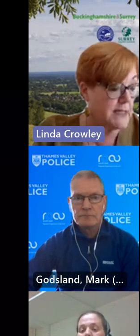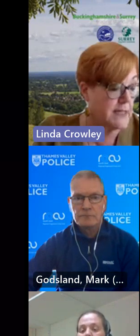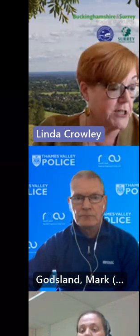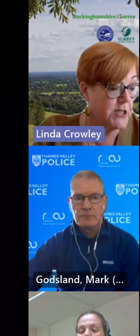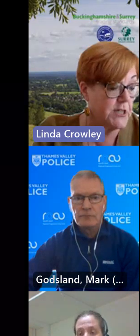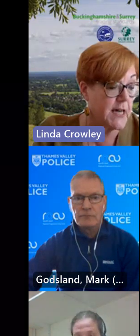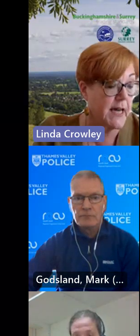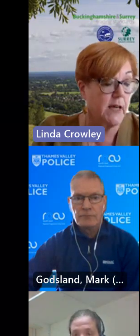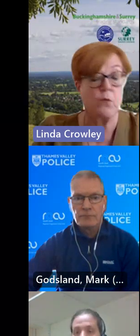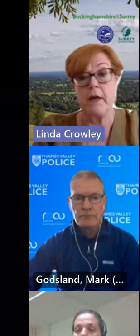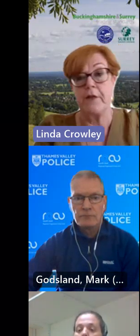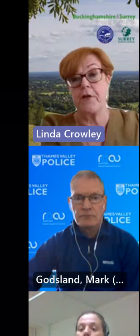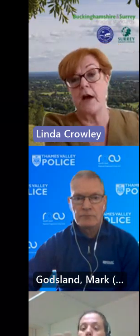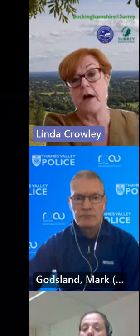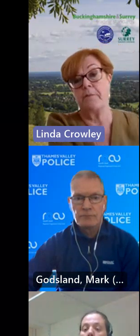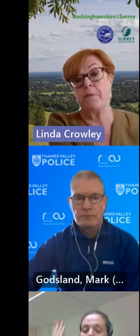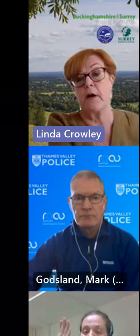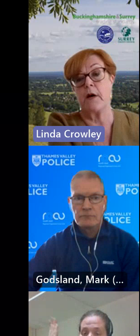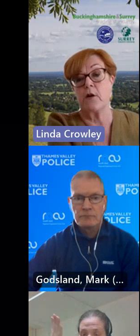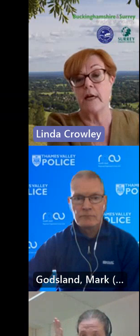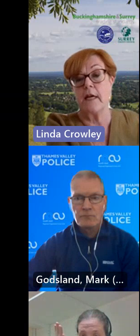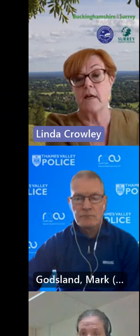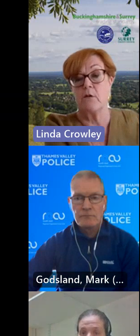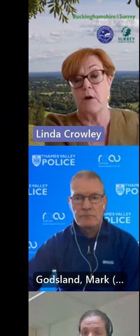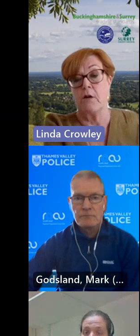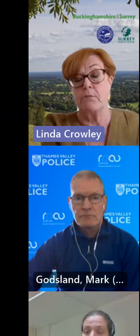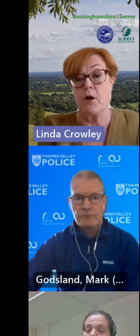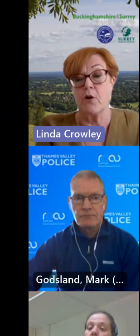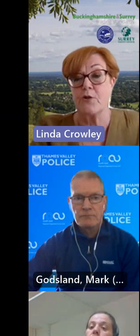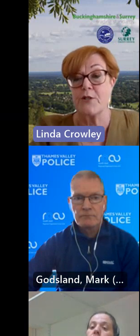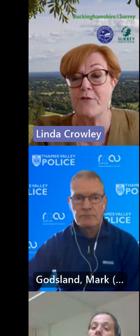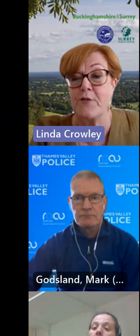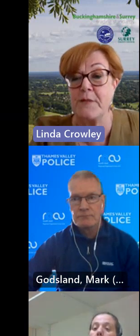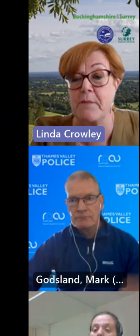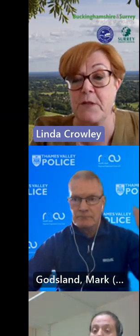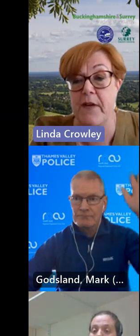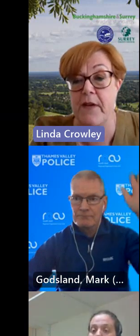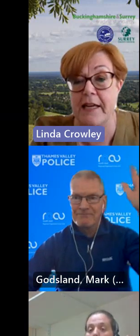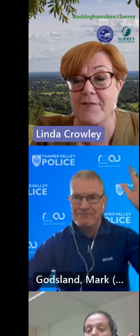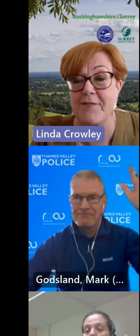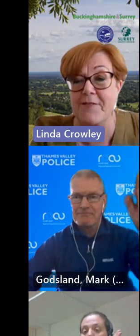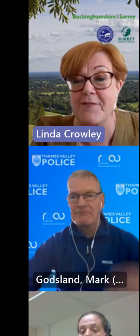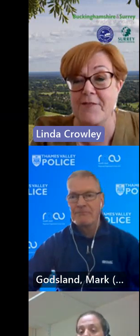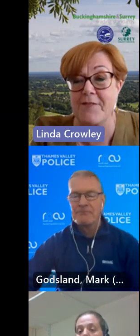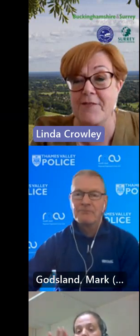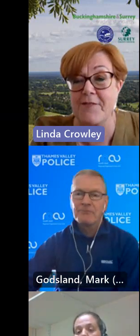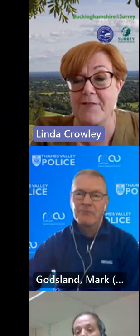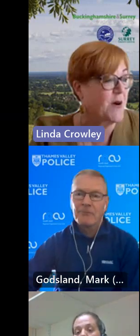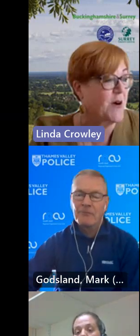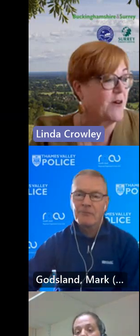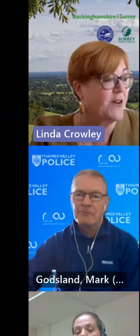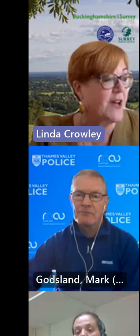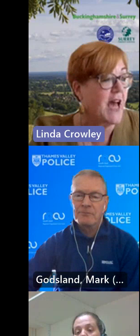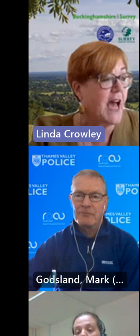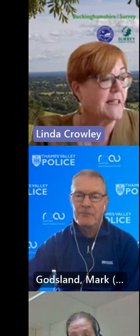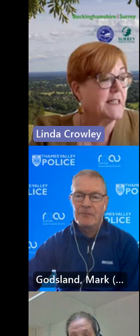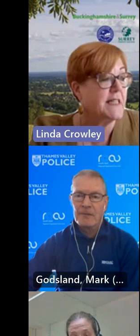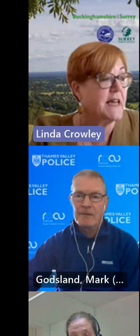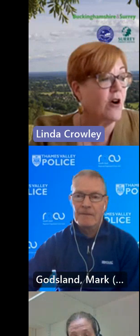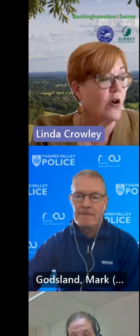joint presentation today with my colleague, well, Mark Godsland from Thames Valley. Thanks,